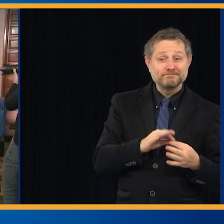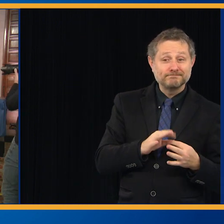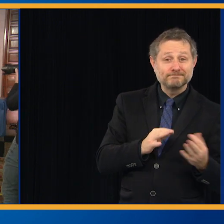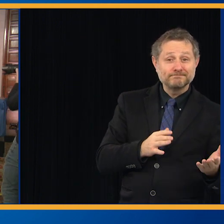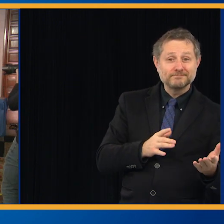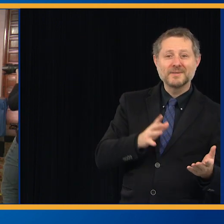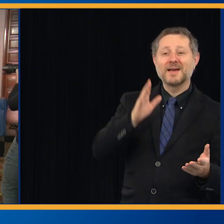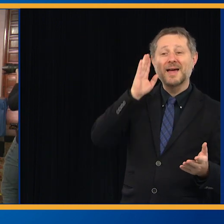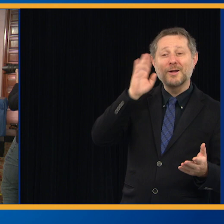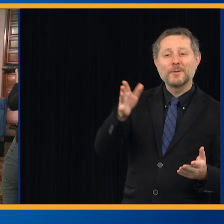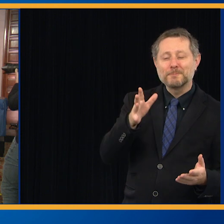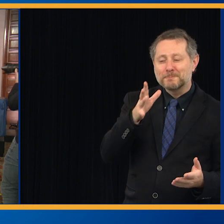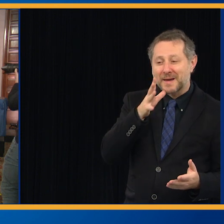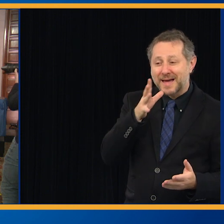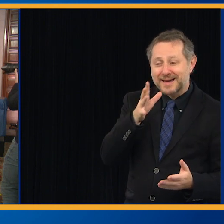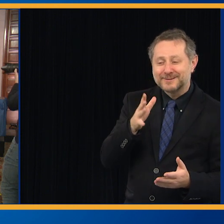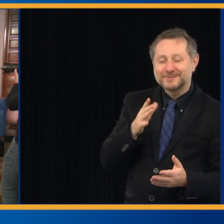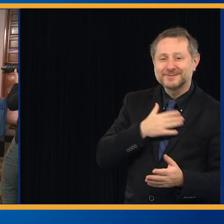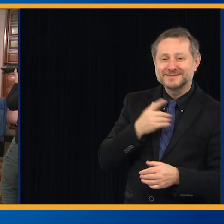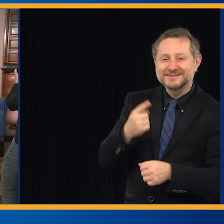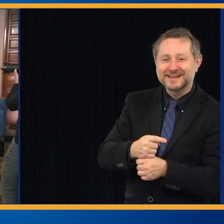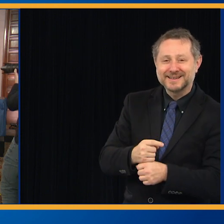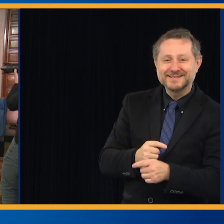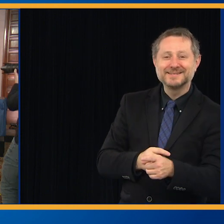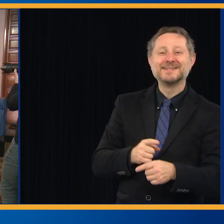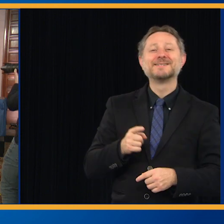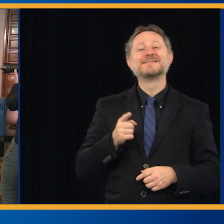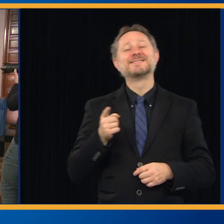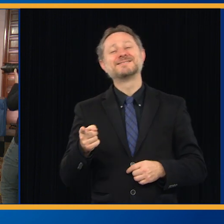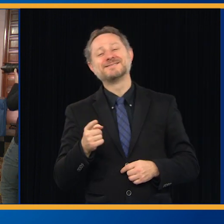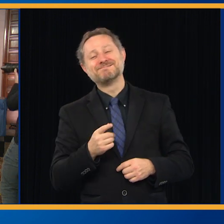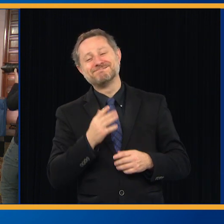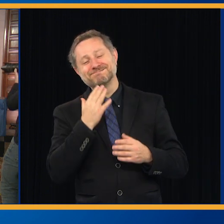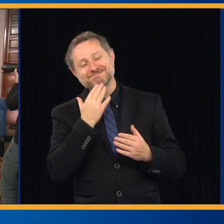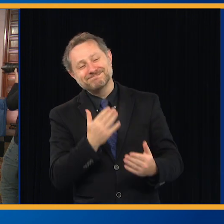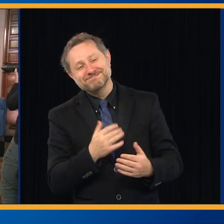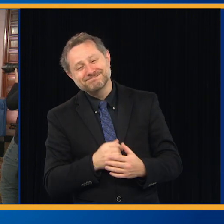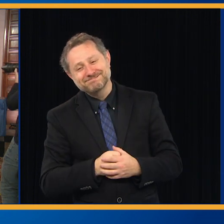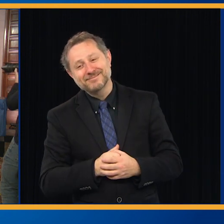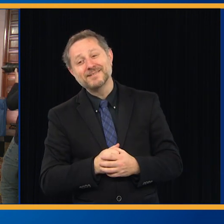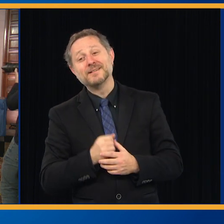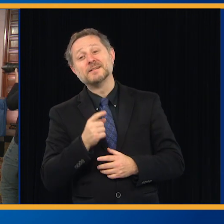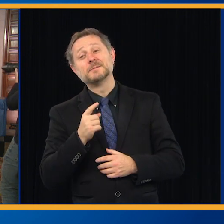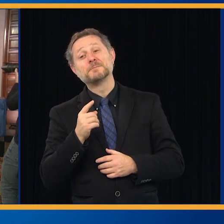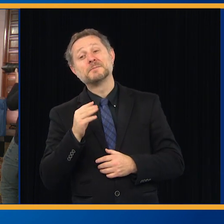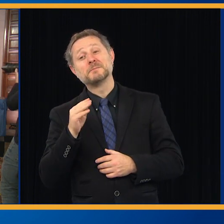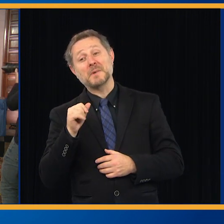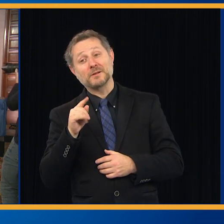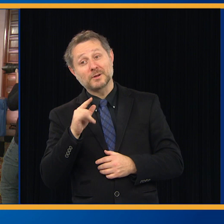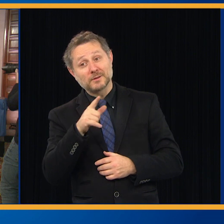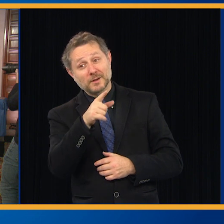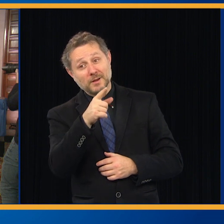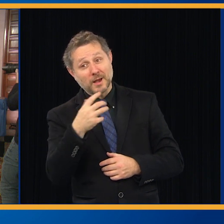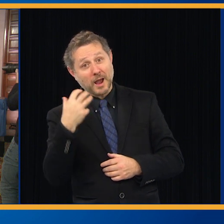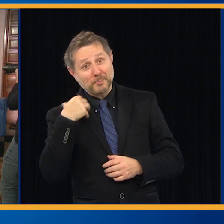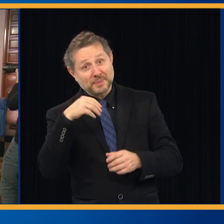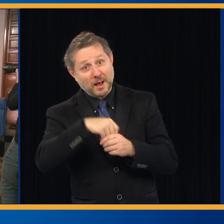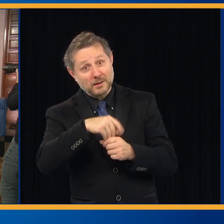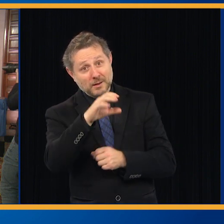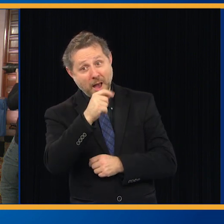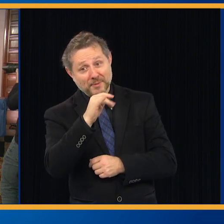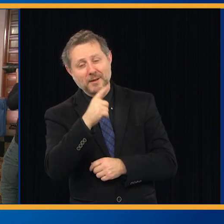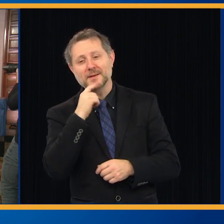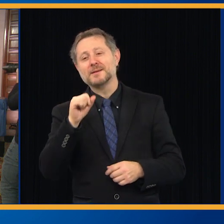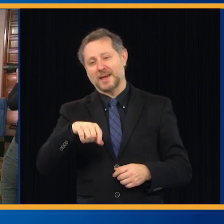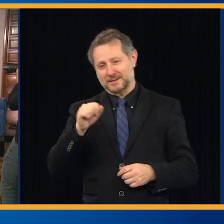Day. We are, You're up at the Capitol. yes, but I'm so glad to see your face. We're